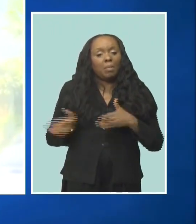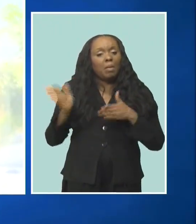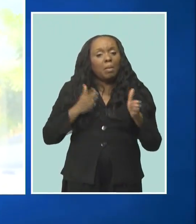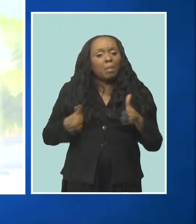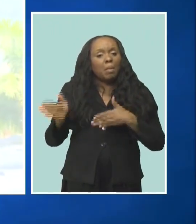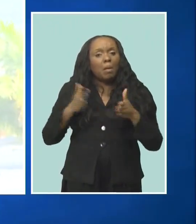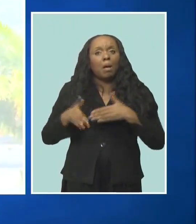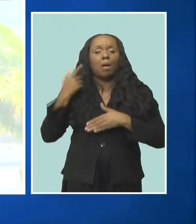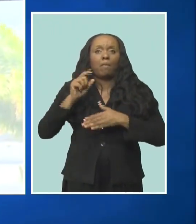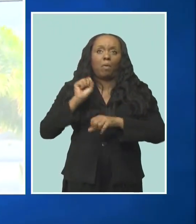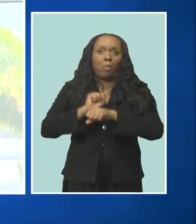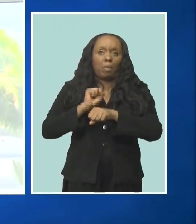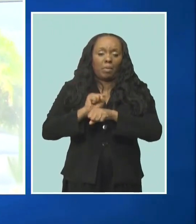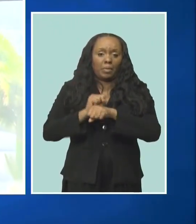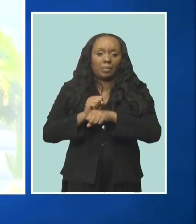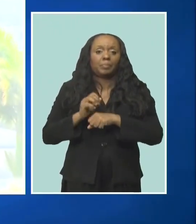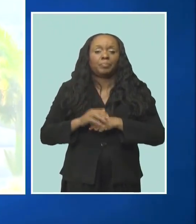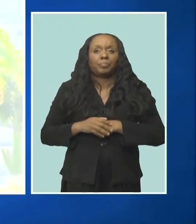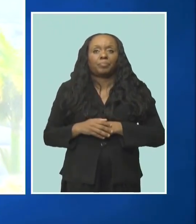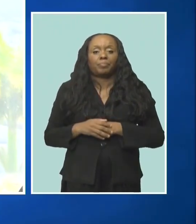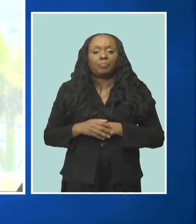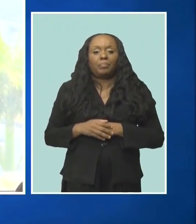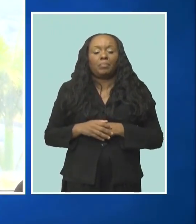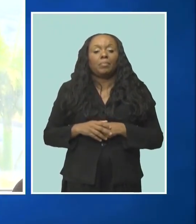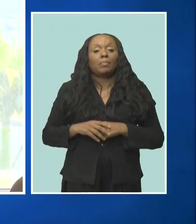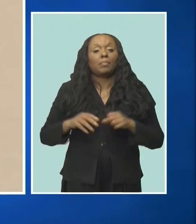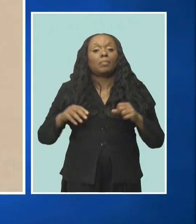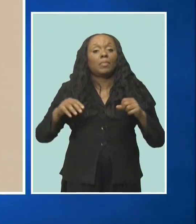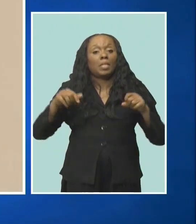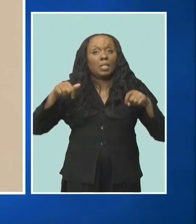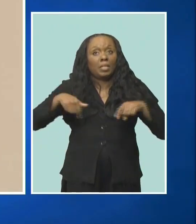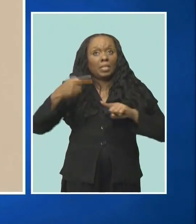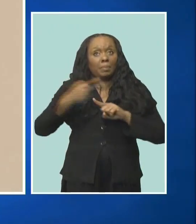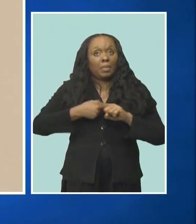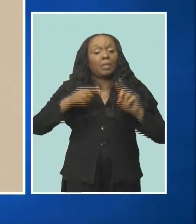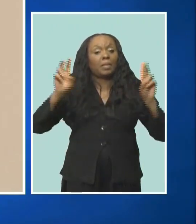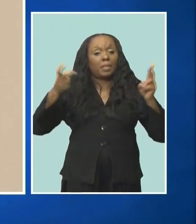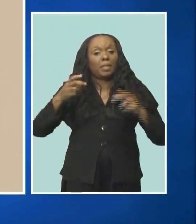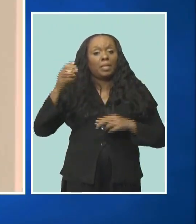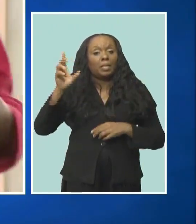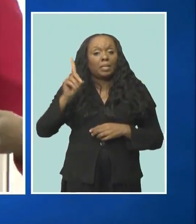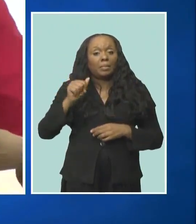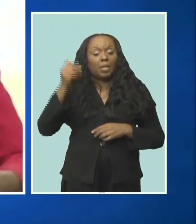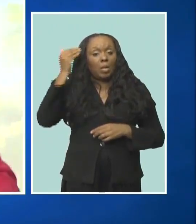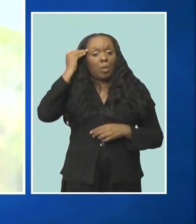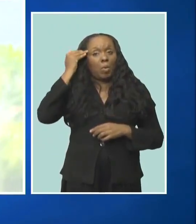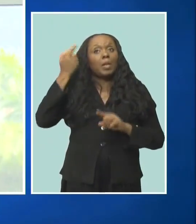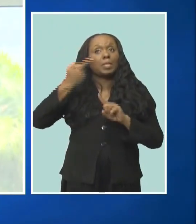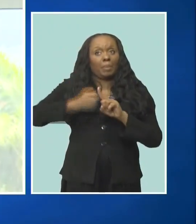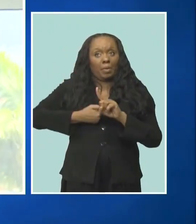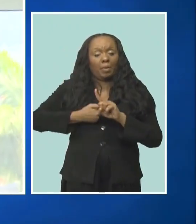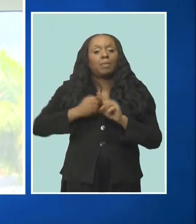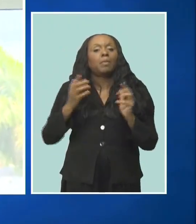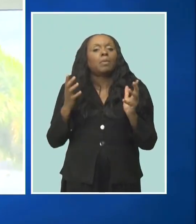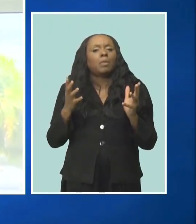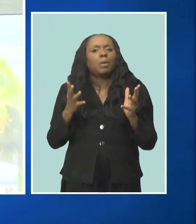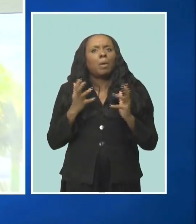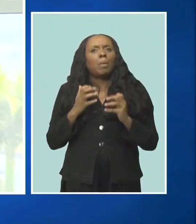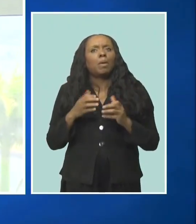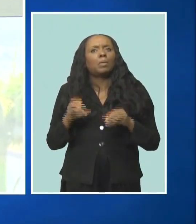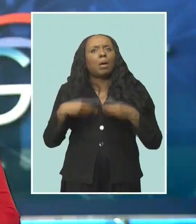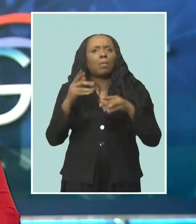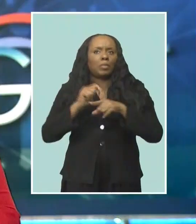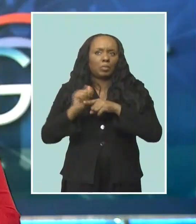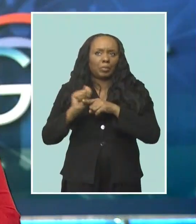of work as part of the Disability Awareness Month of activities. Onesta Henry, CBC